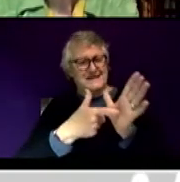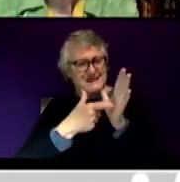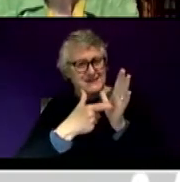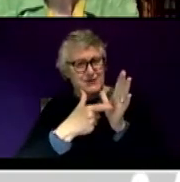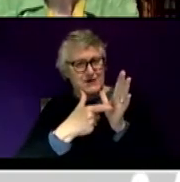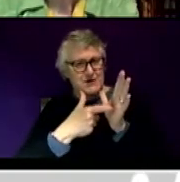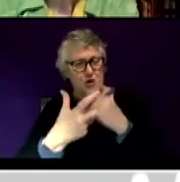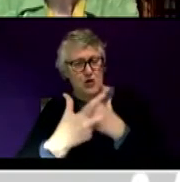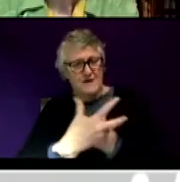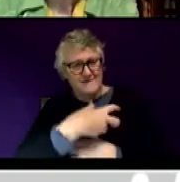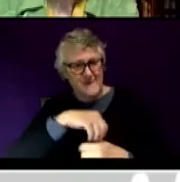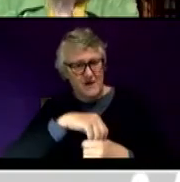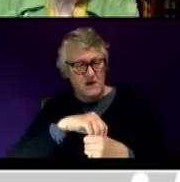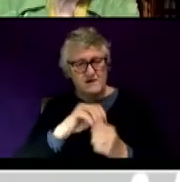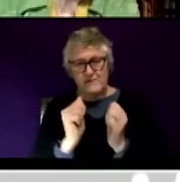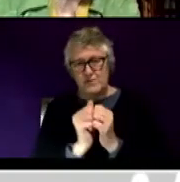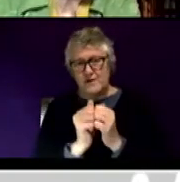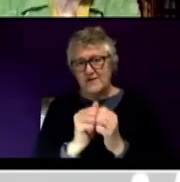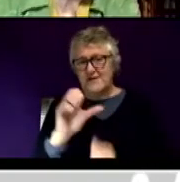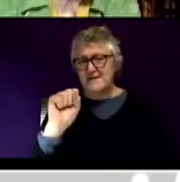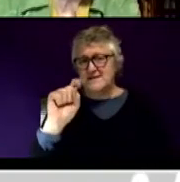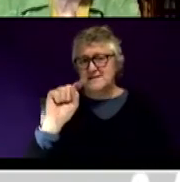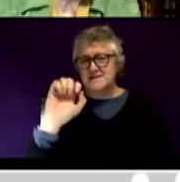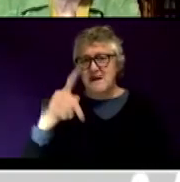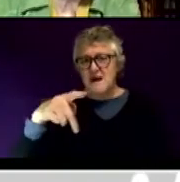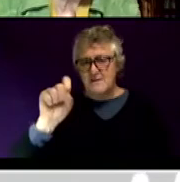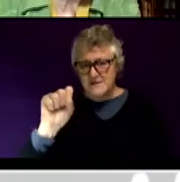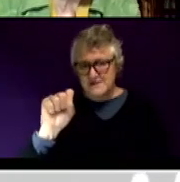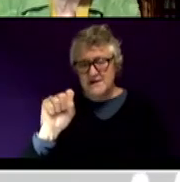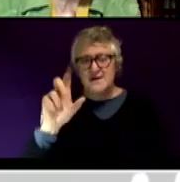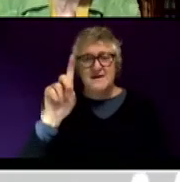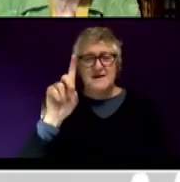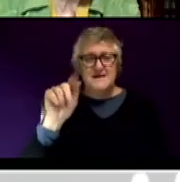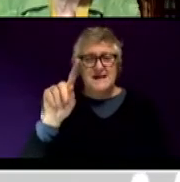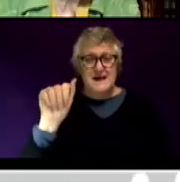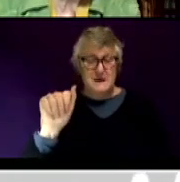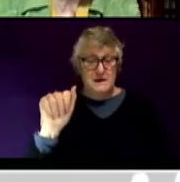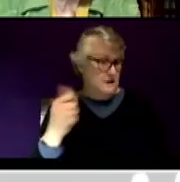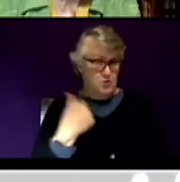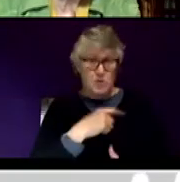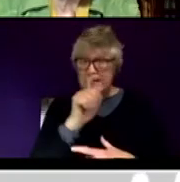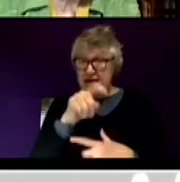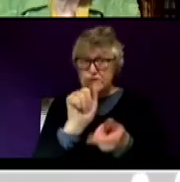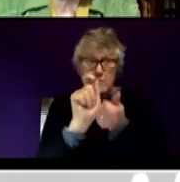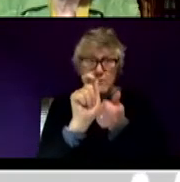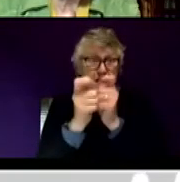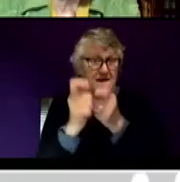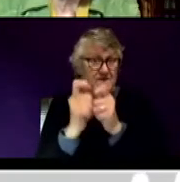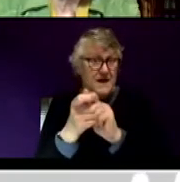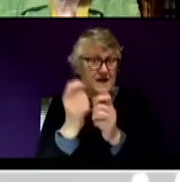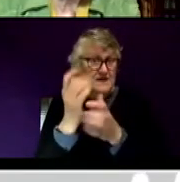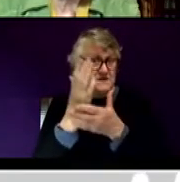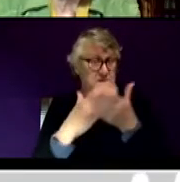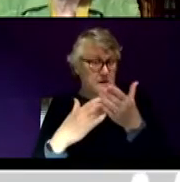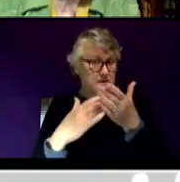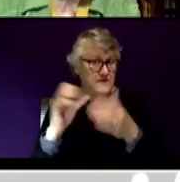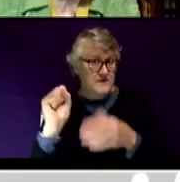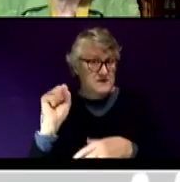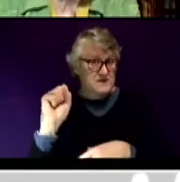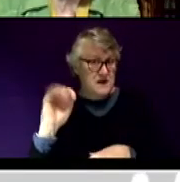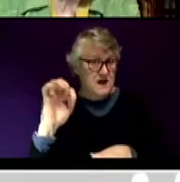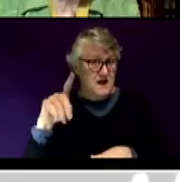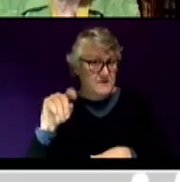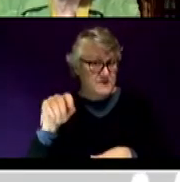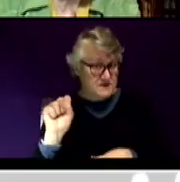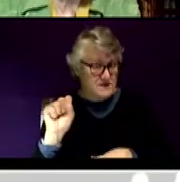the stops data? Do we need to modify some of the criteria of the stops data? And I understand that some of those